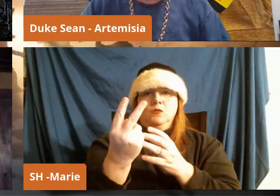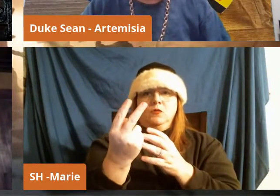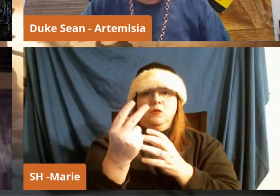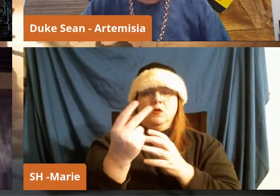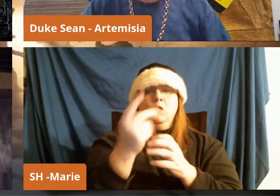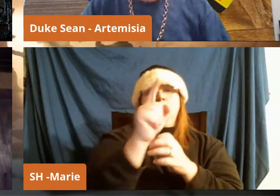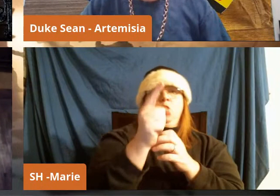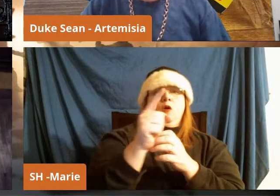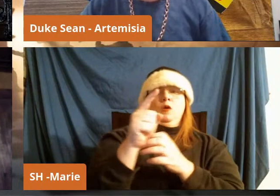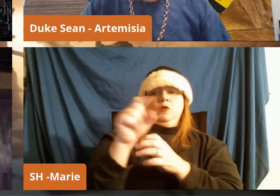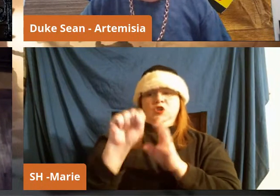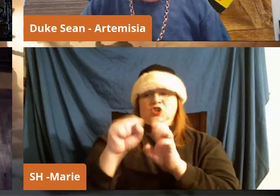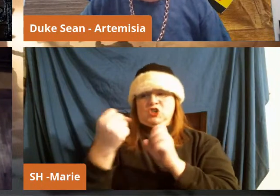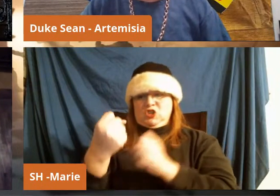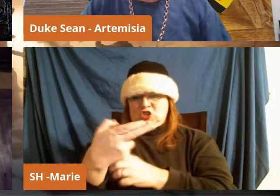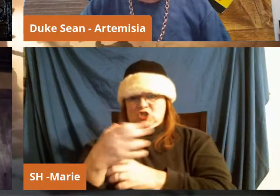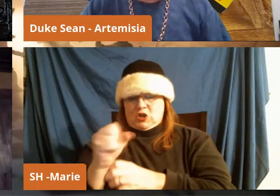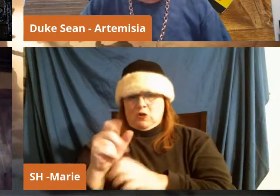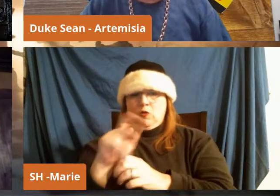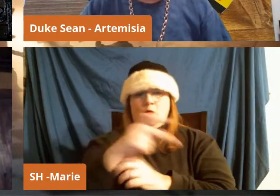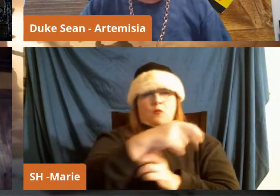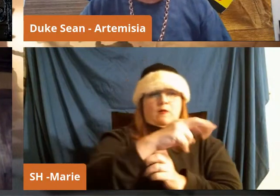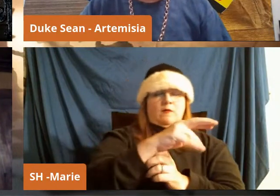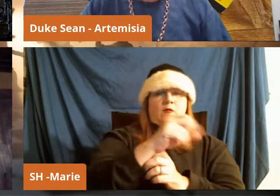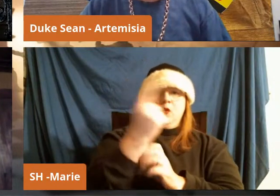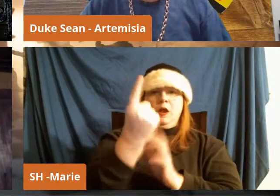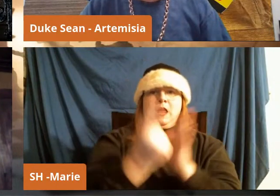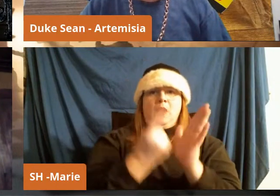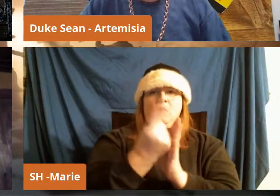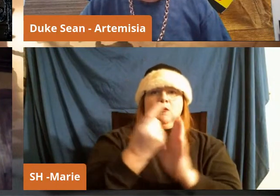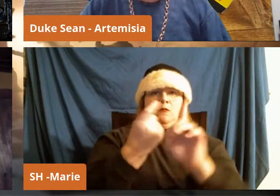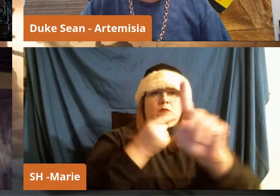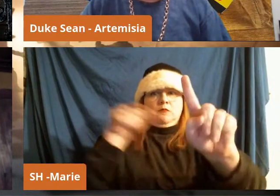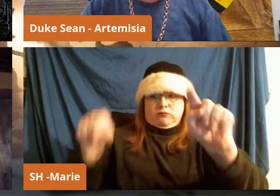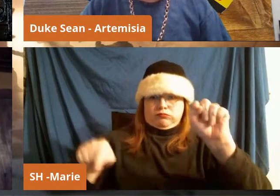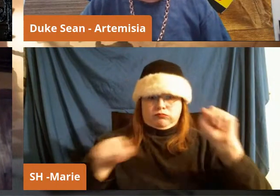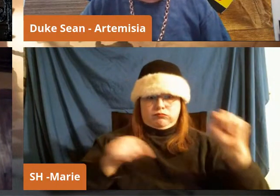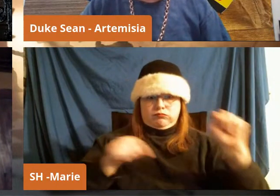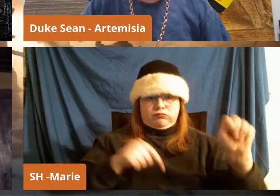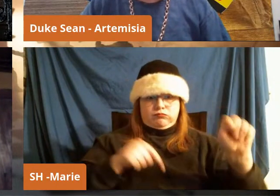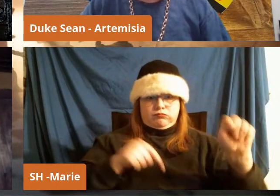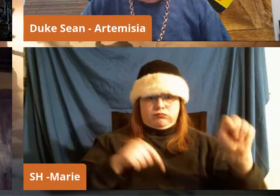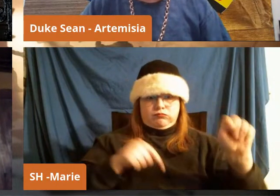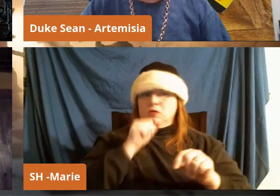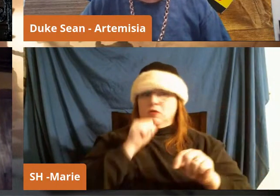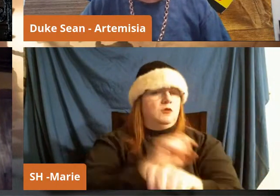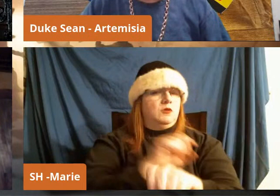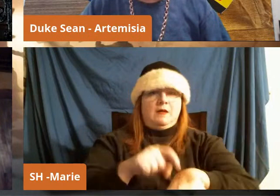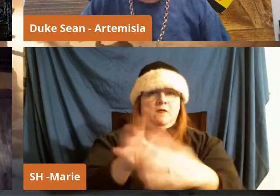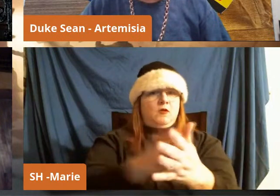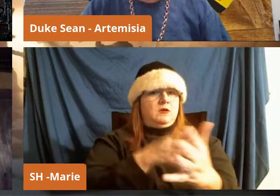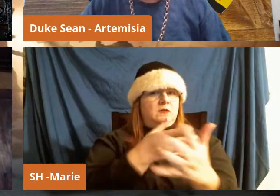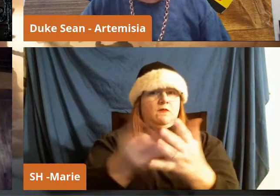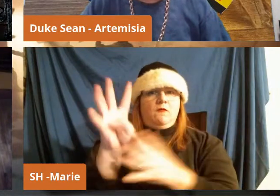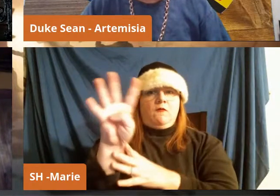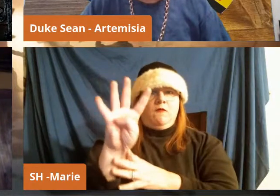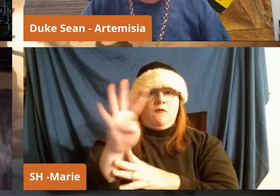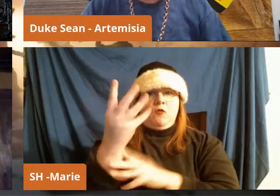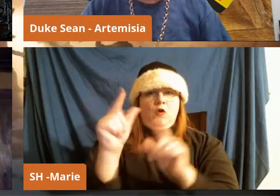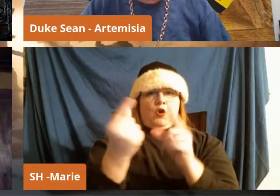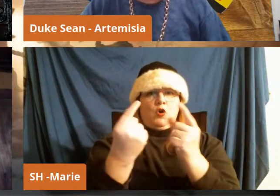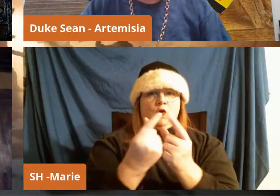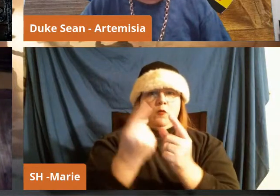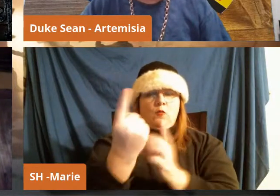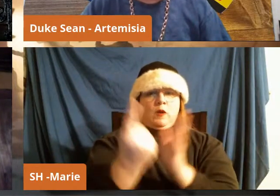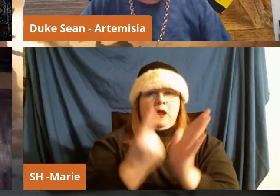and another shire, all within an hour of us. There's no time on the schedule for 4 groups within an